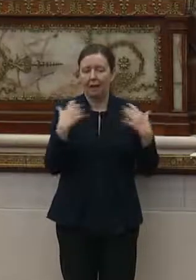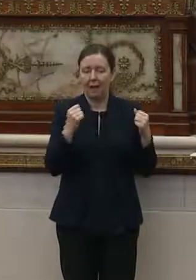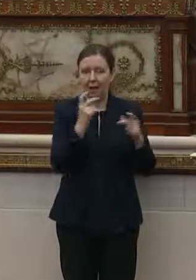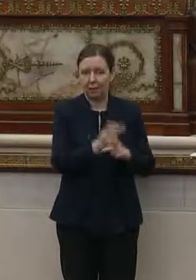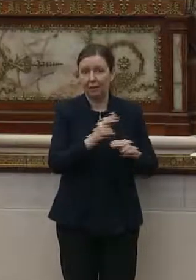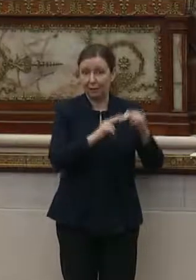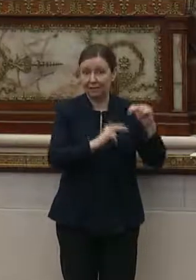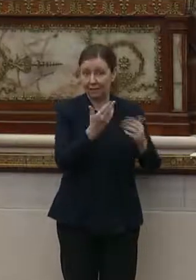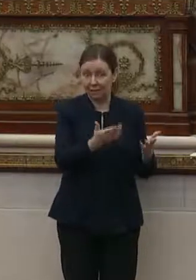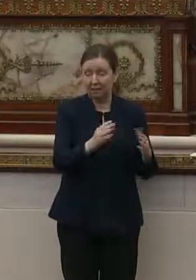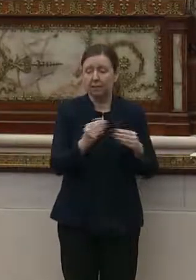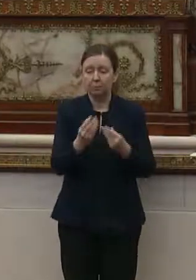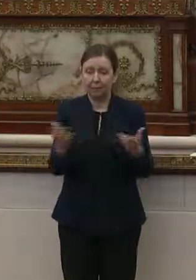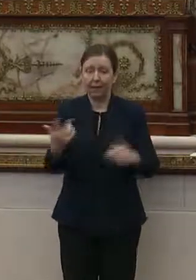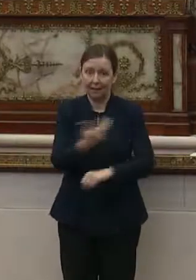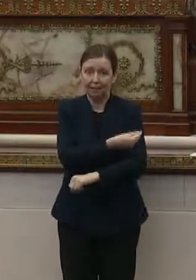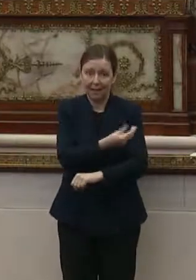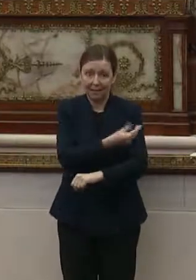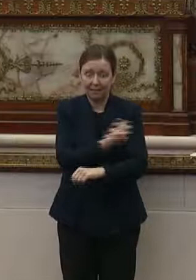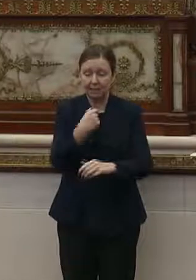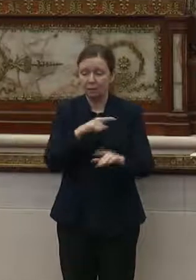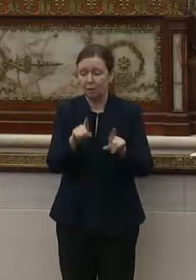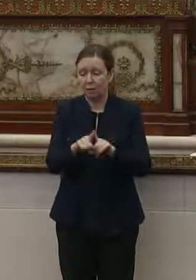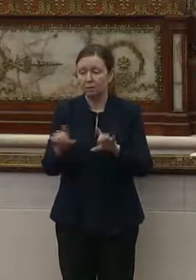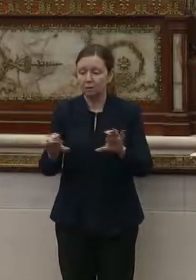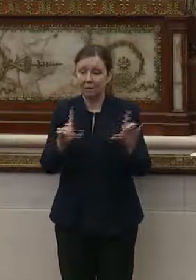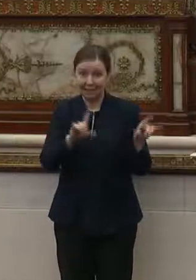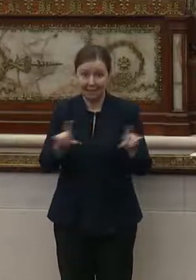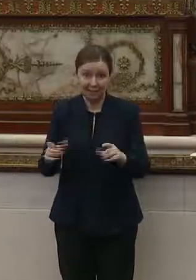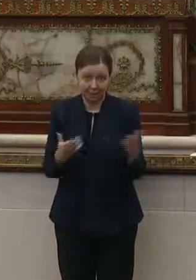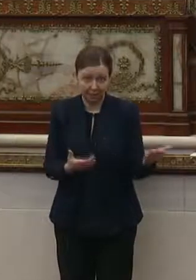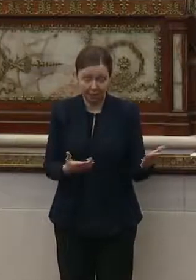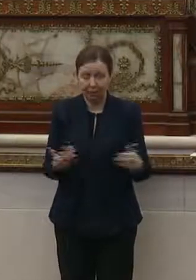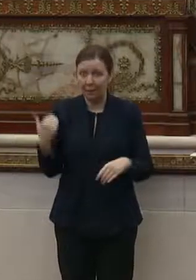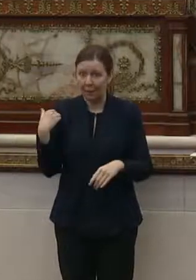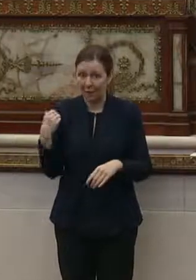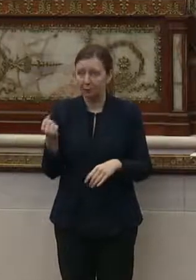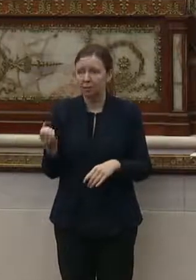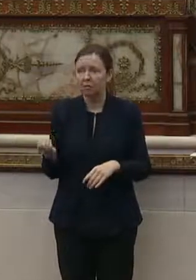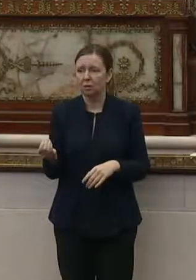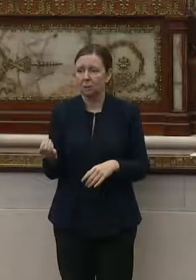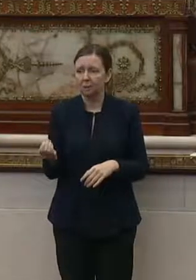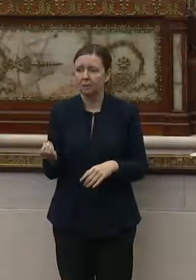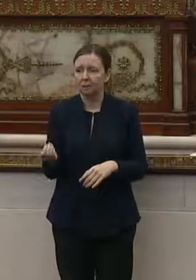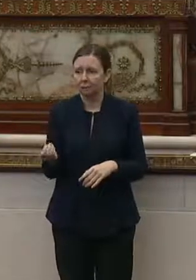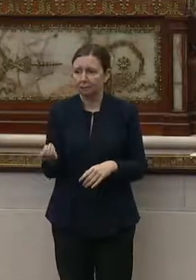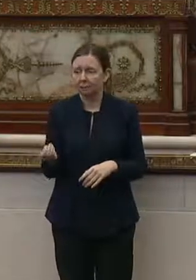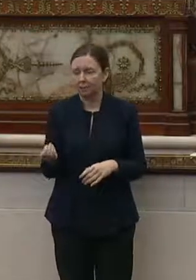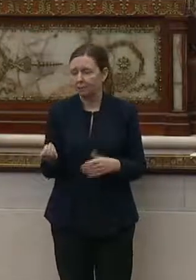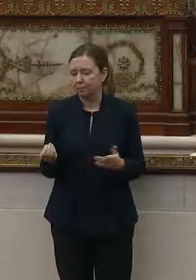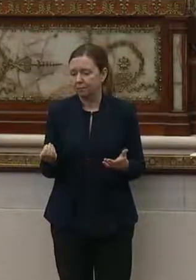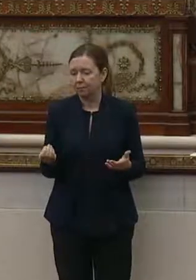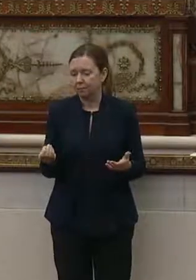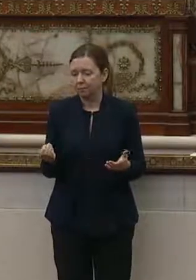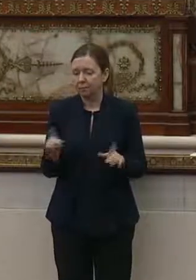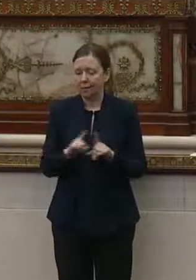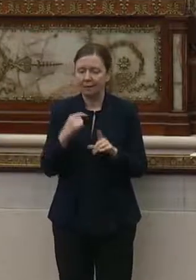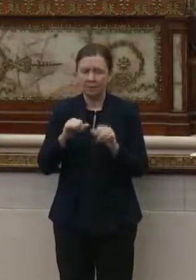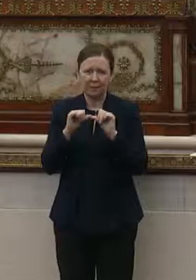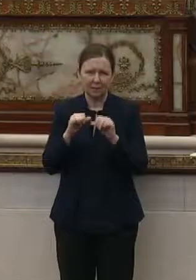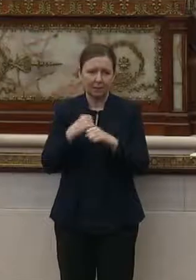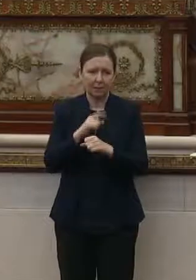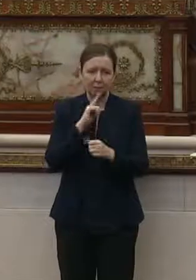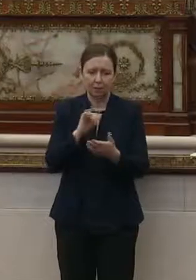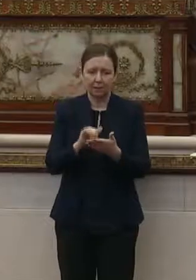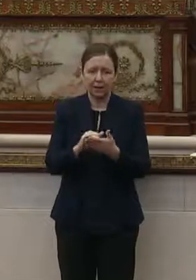facility that's providing vaccines that also have done testing in the past. And so long as we continue to make sure